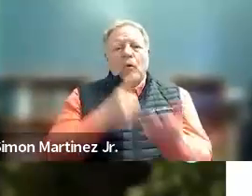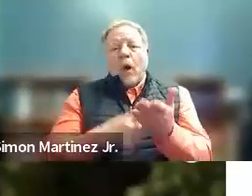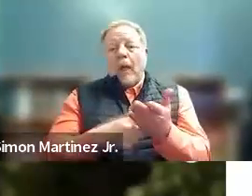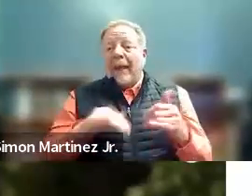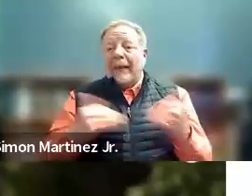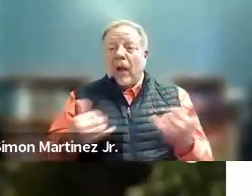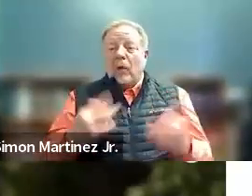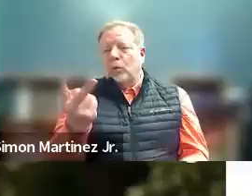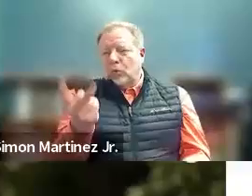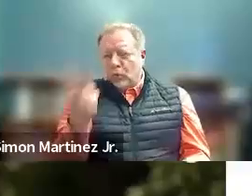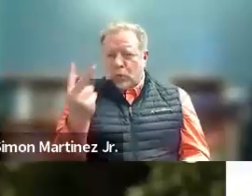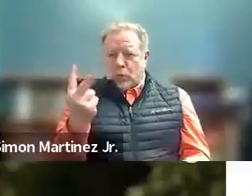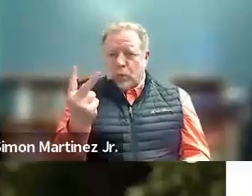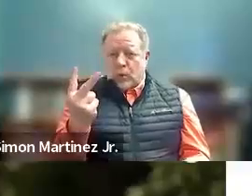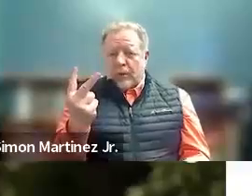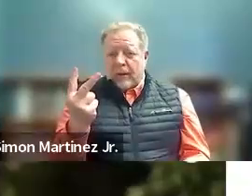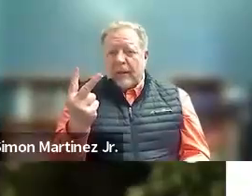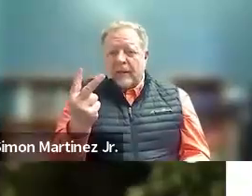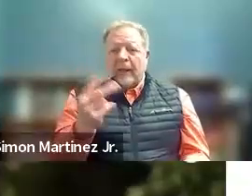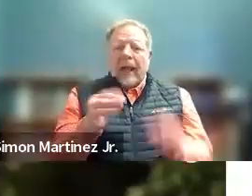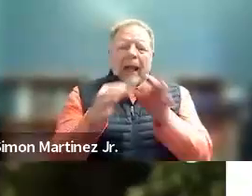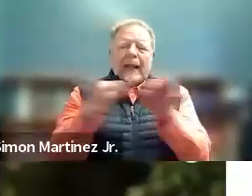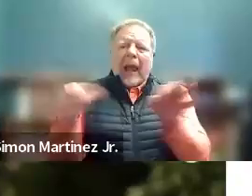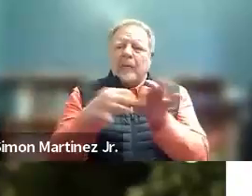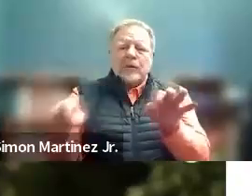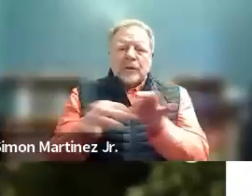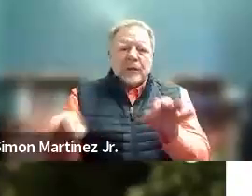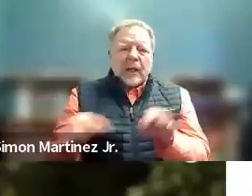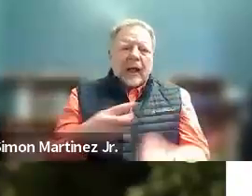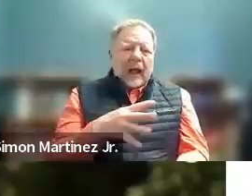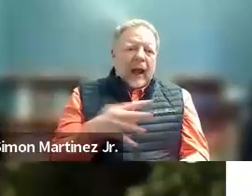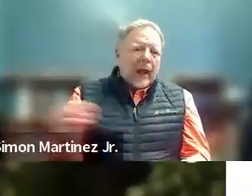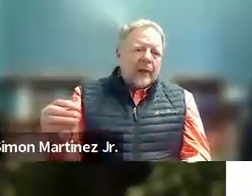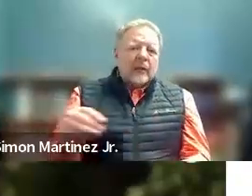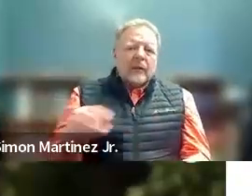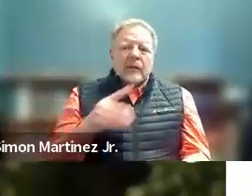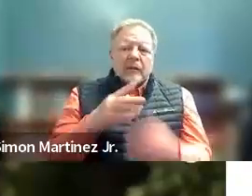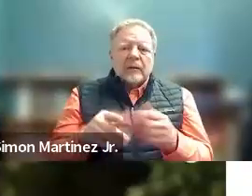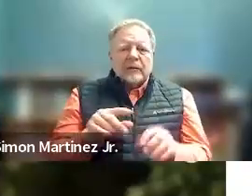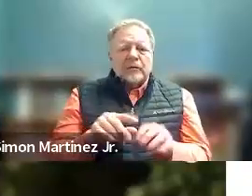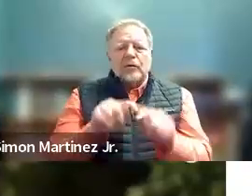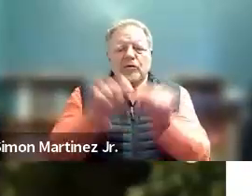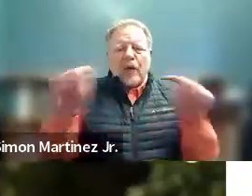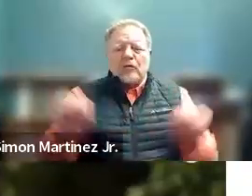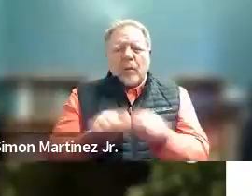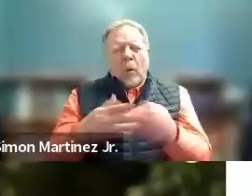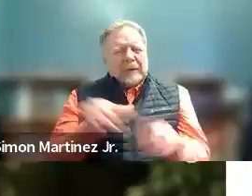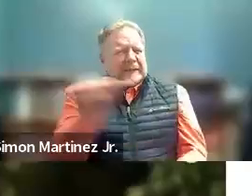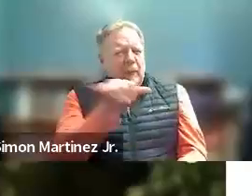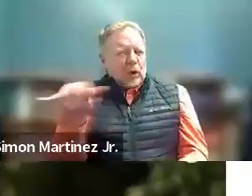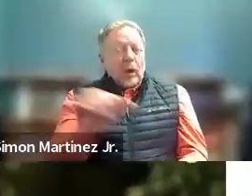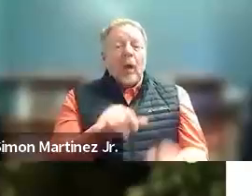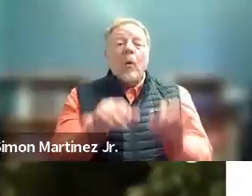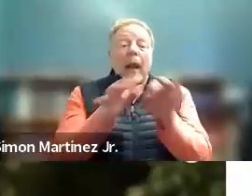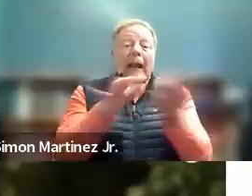is two captions and transcripts, which are pretty similar to each other. And what captions